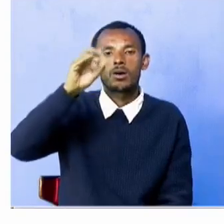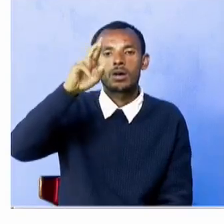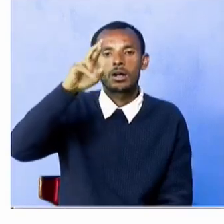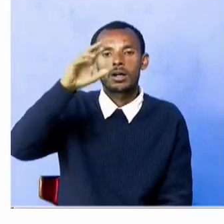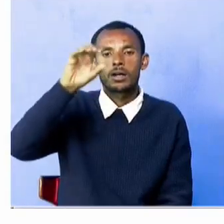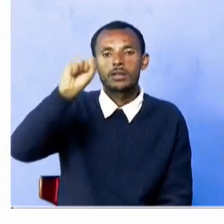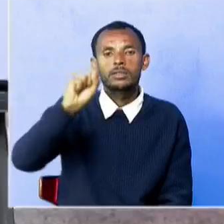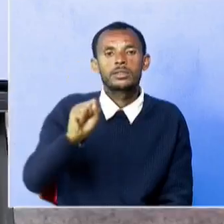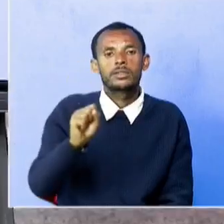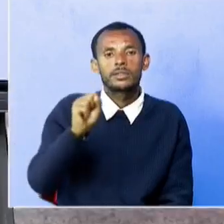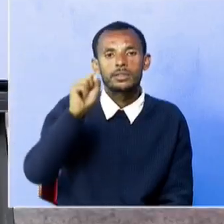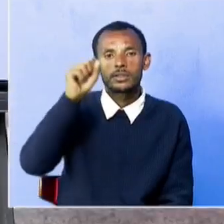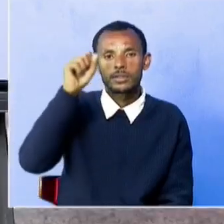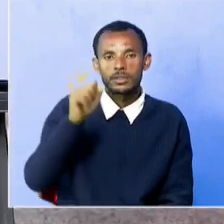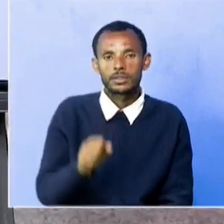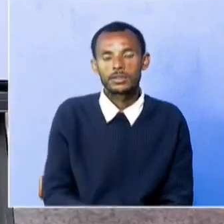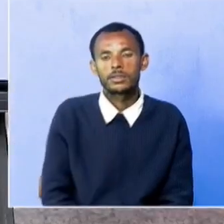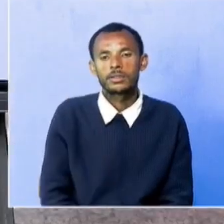So